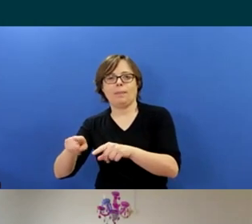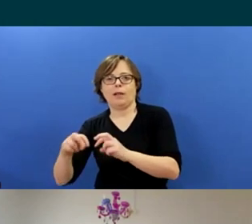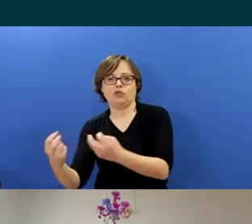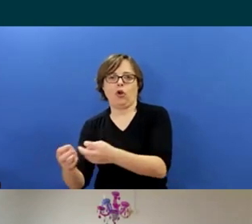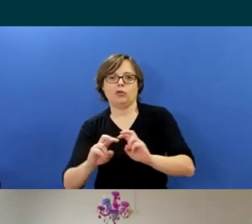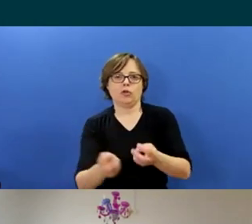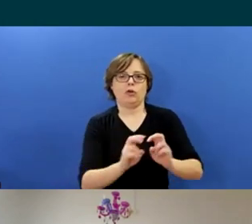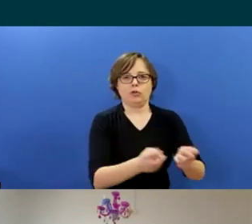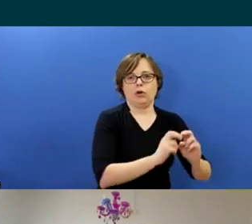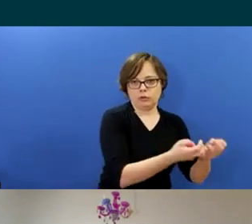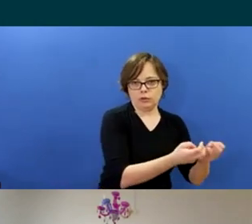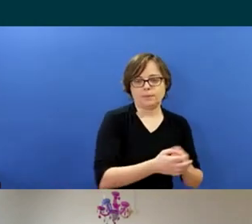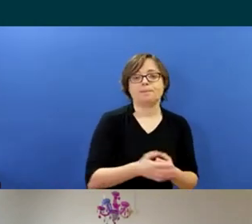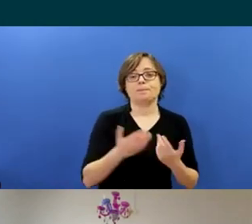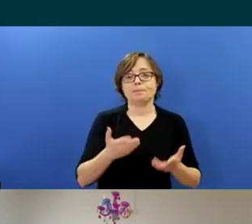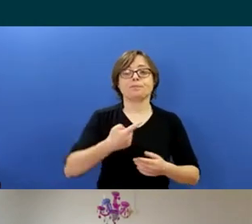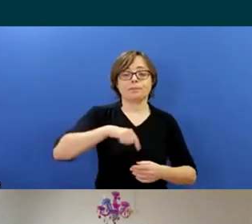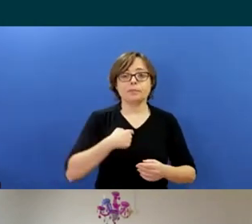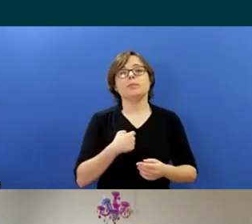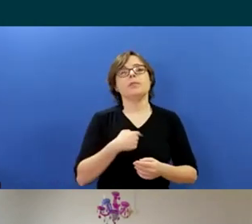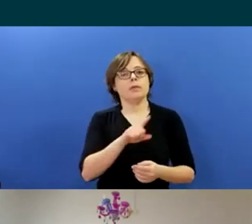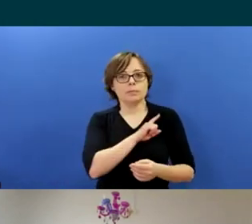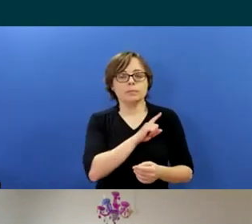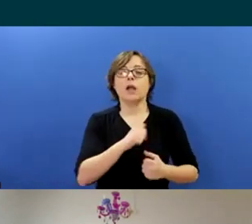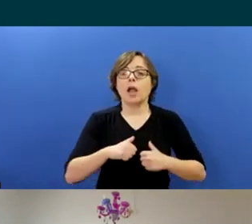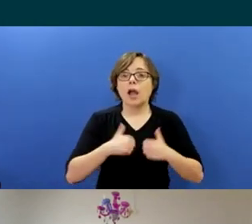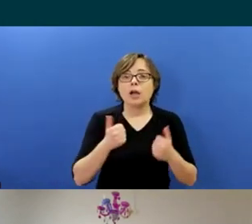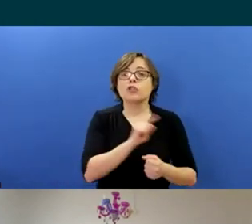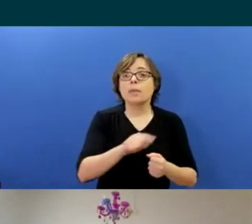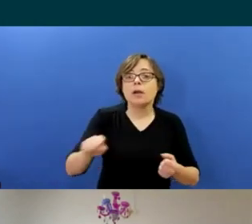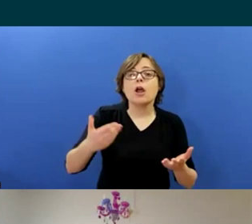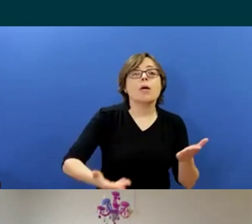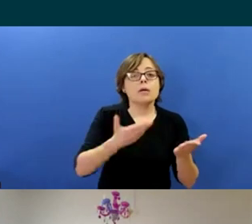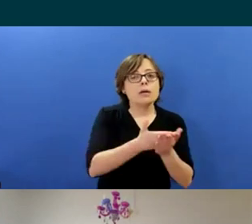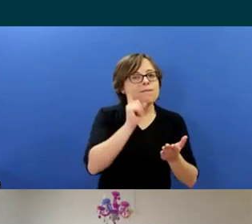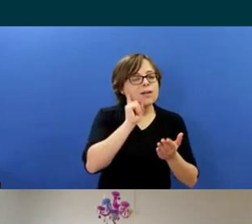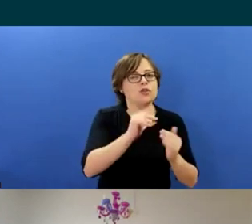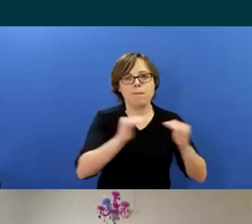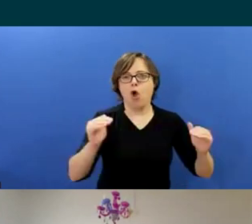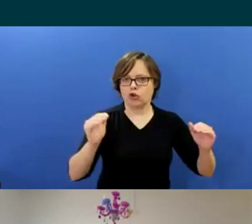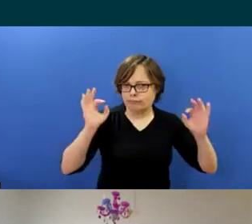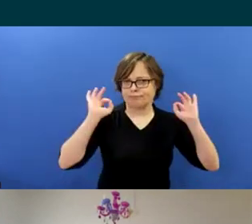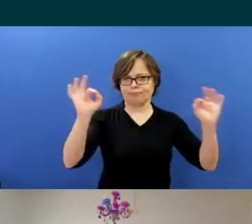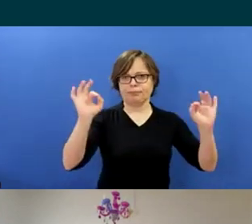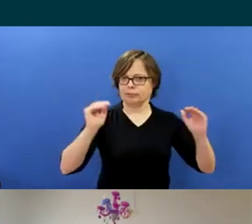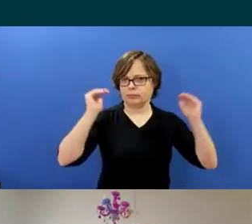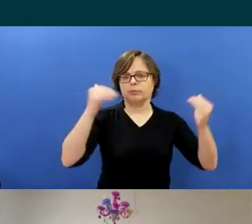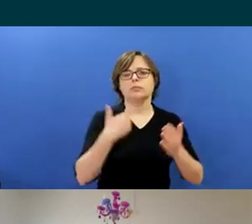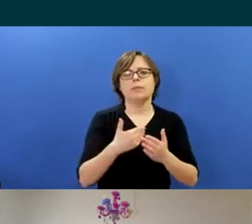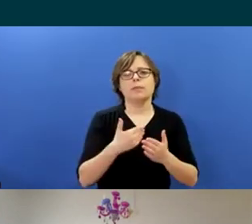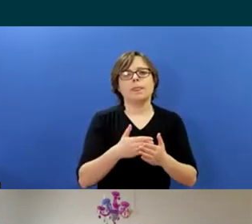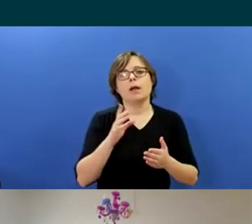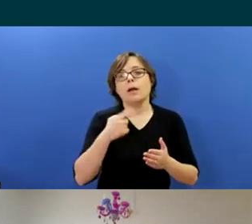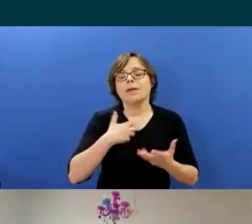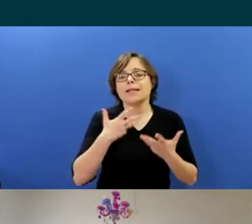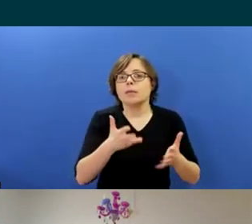impact. So we use participatory methods and we use good questions. This is the main tool of facilitator, is not to give